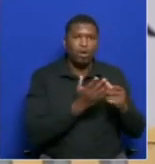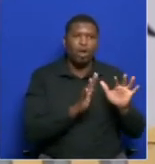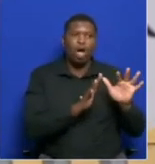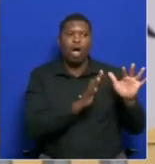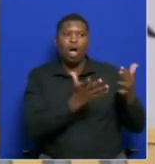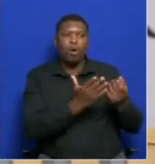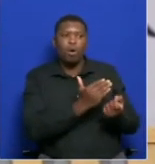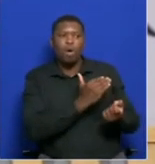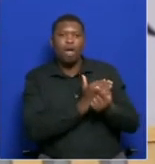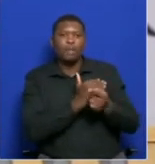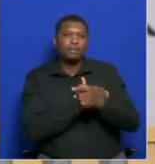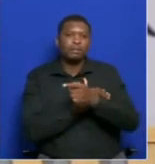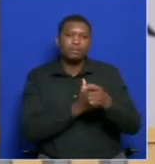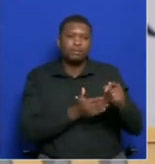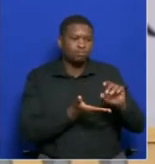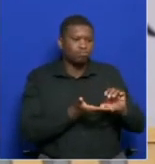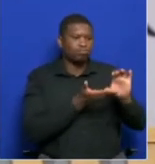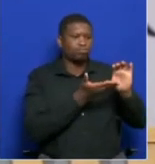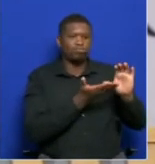be